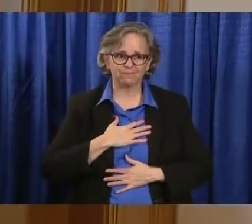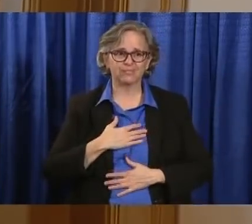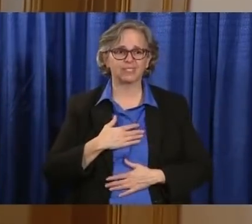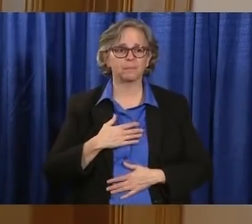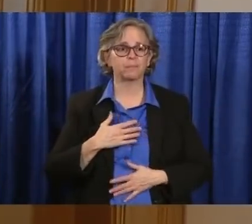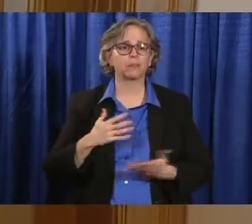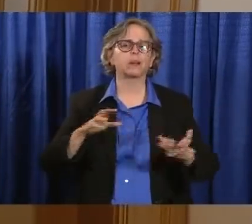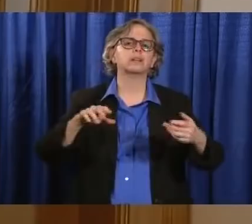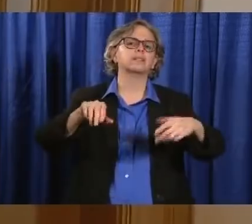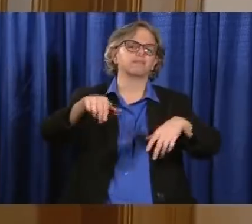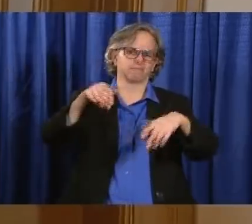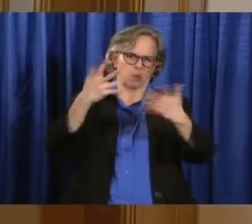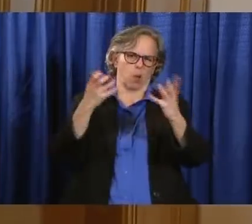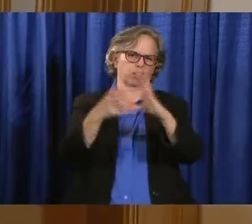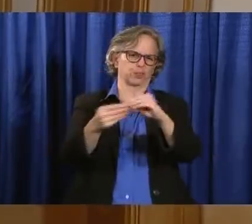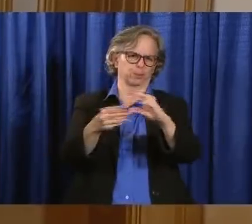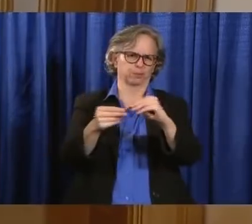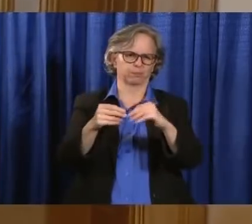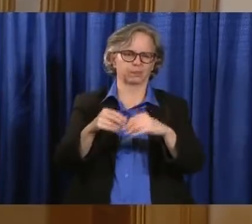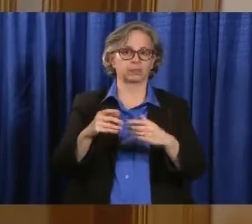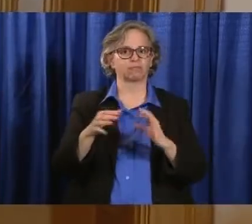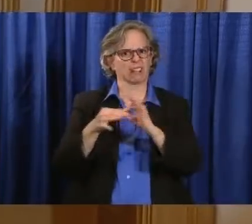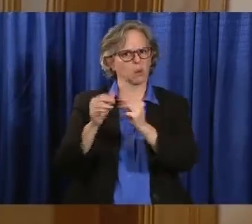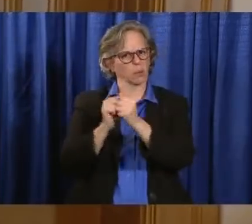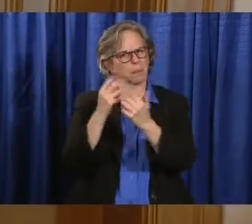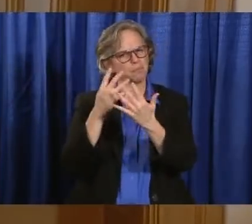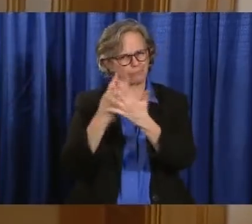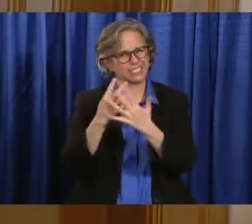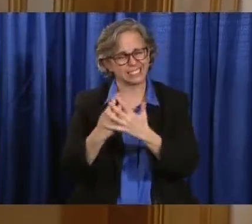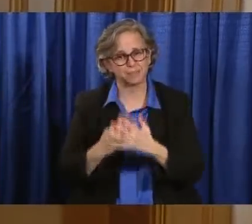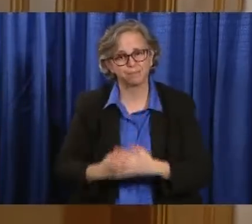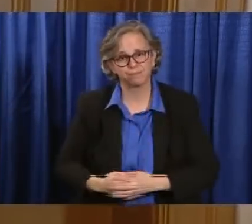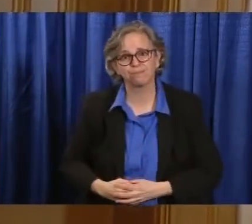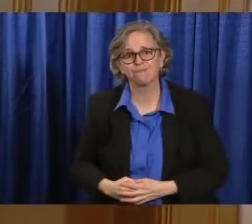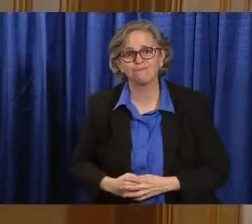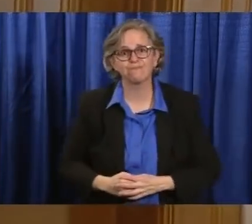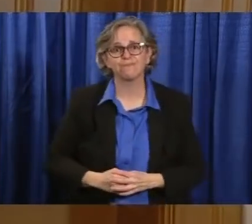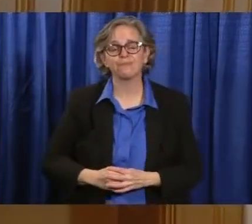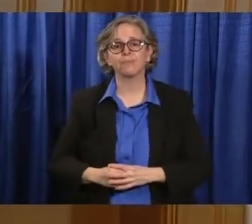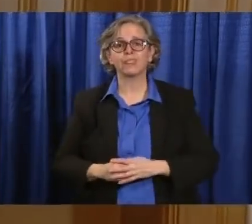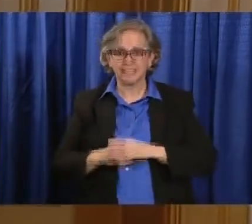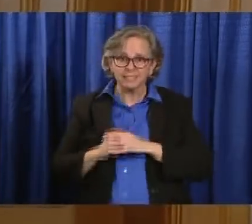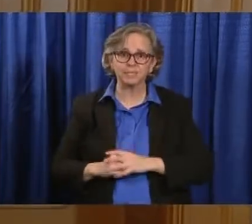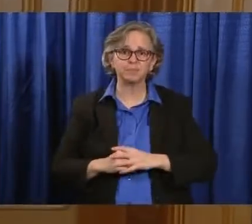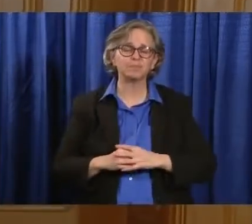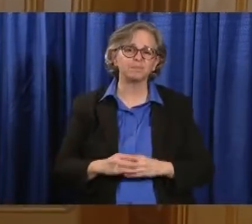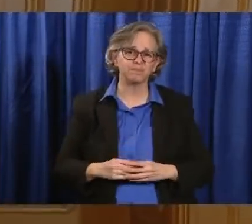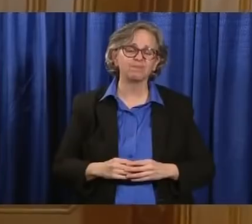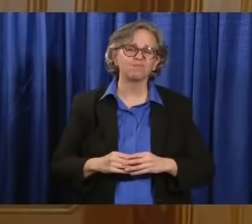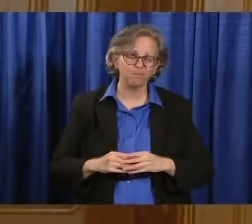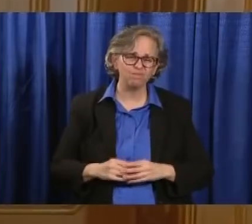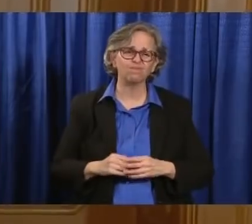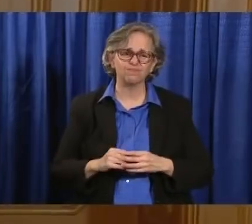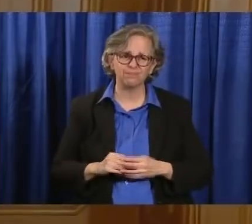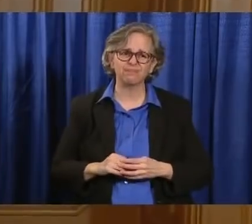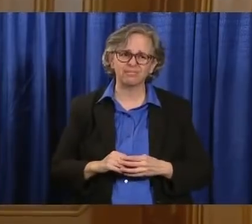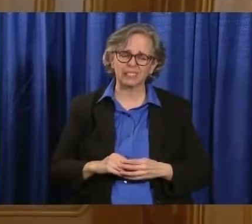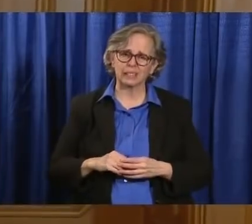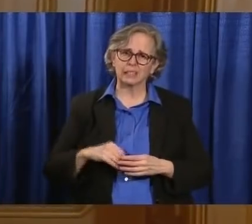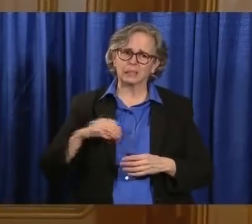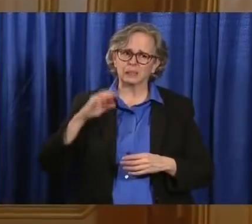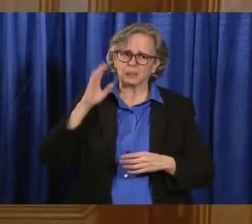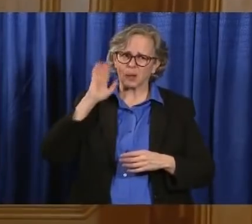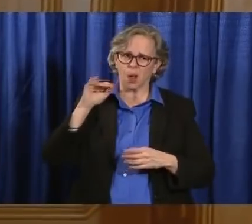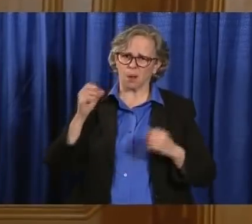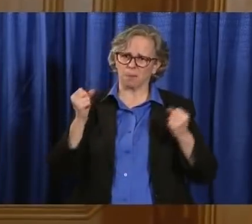that is our prisons. Whenever we have a gathering of people, during